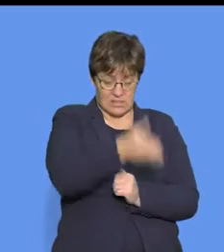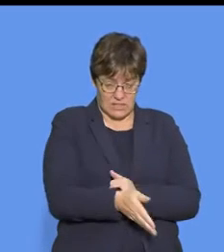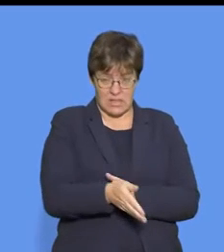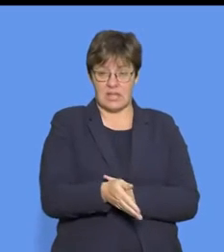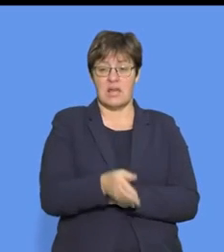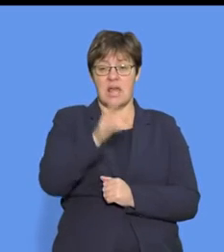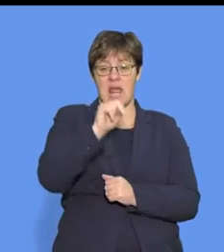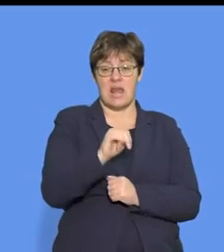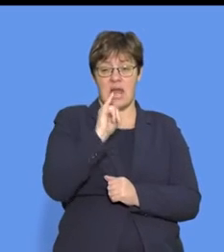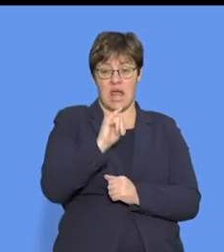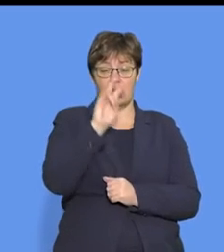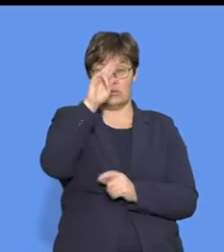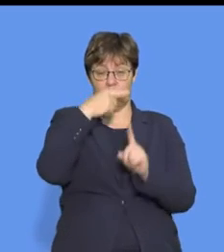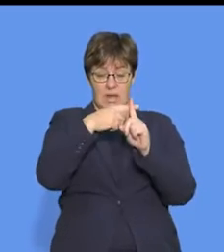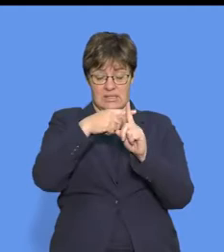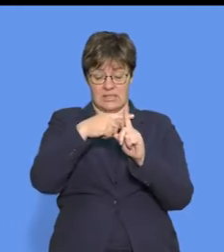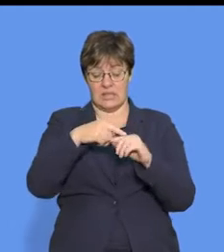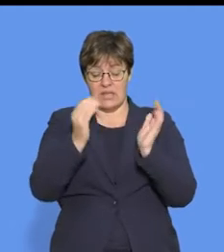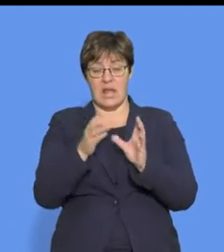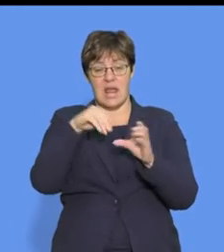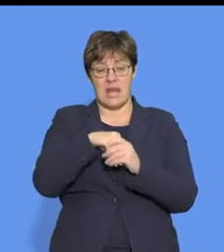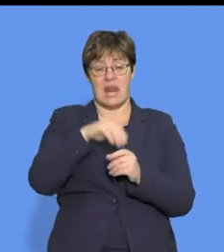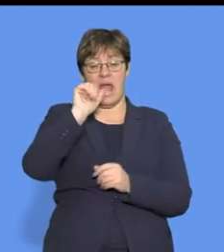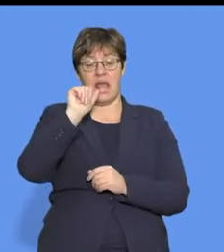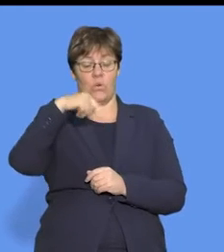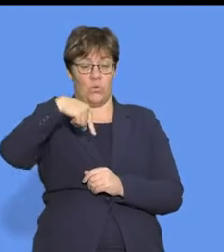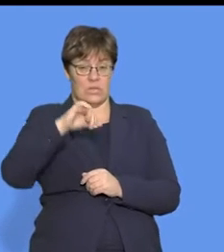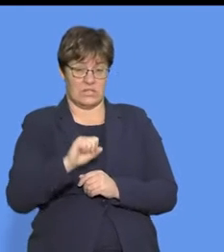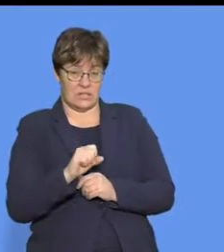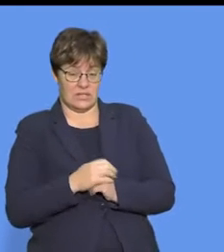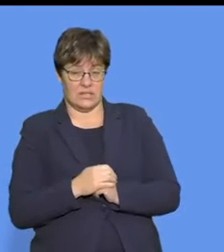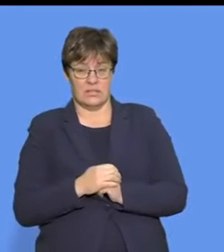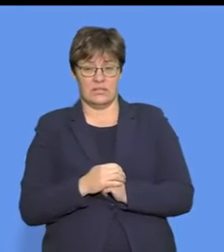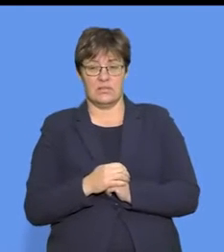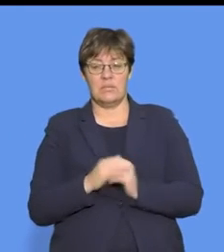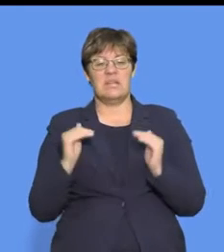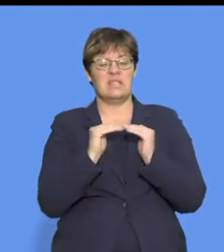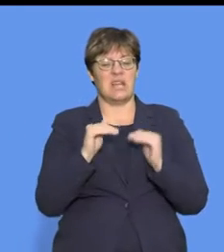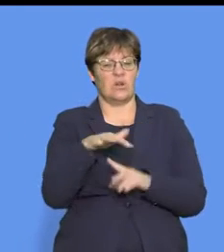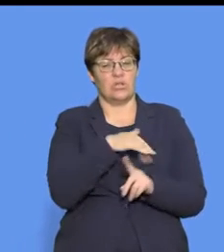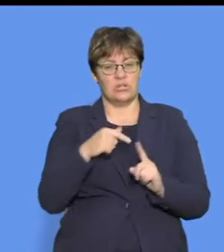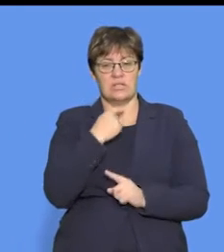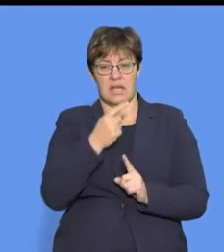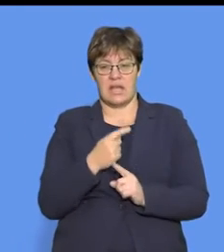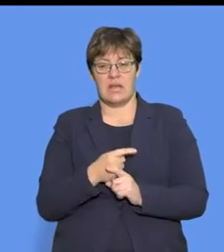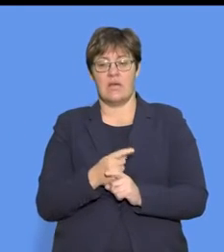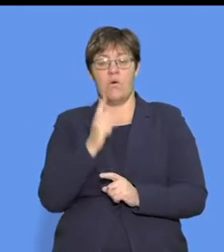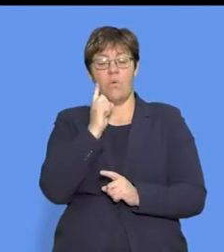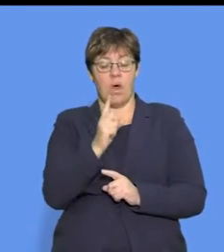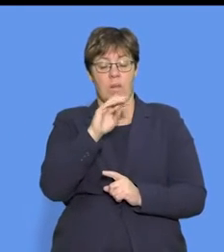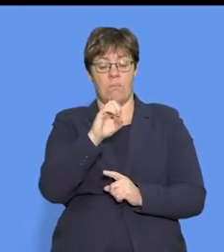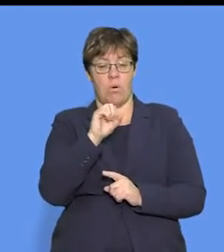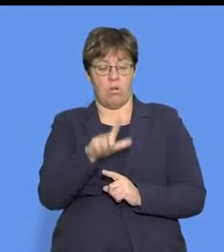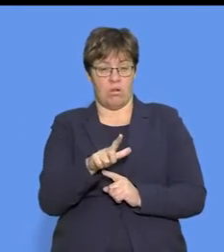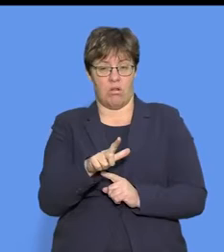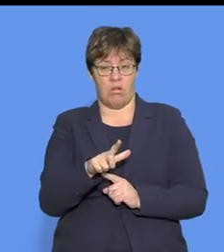nickel 2+ solution, which is an aqueous solution, and because it's at standard conditions,